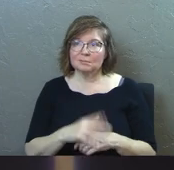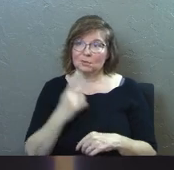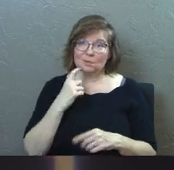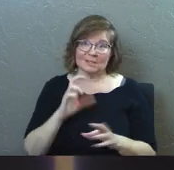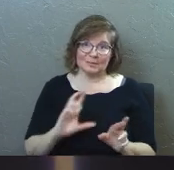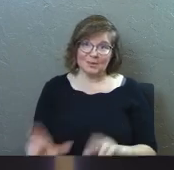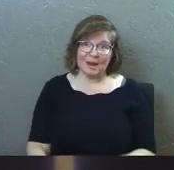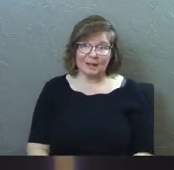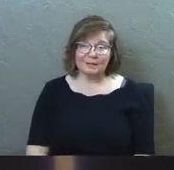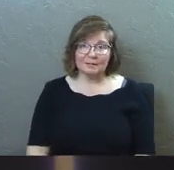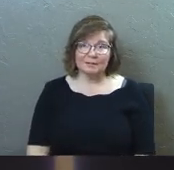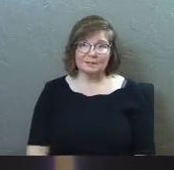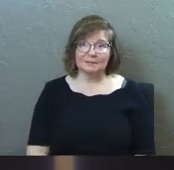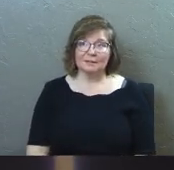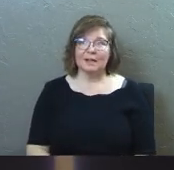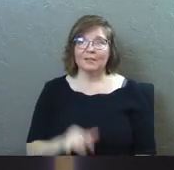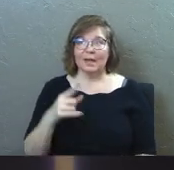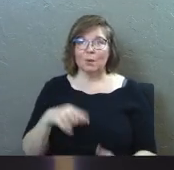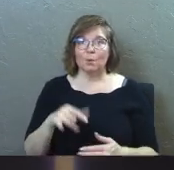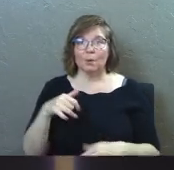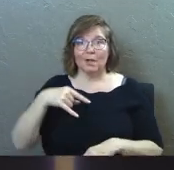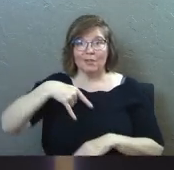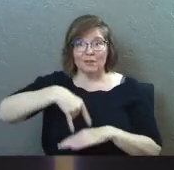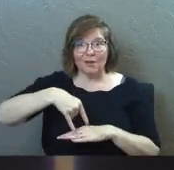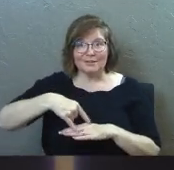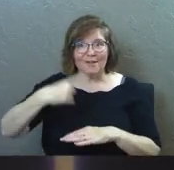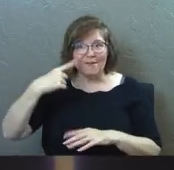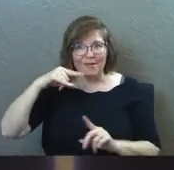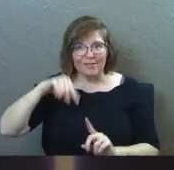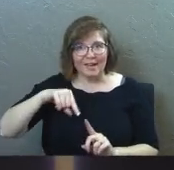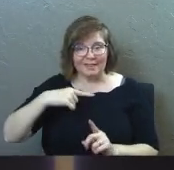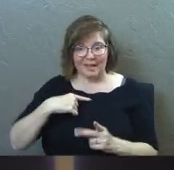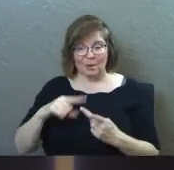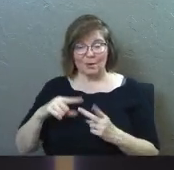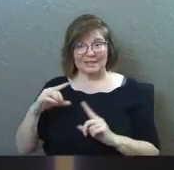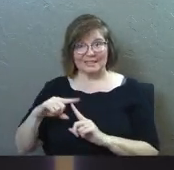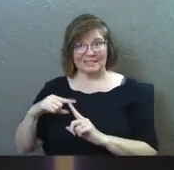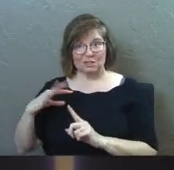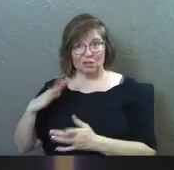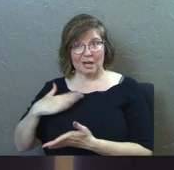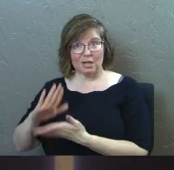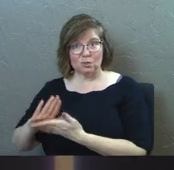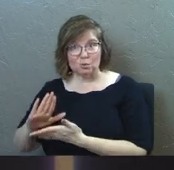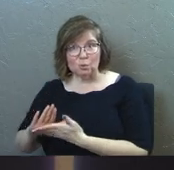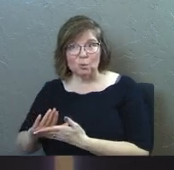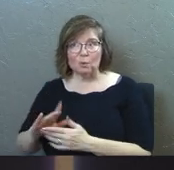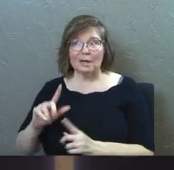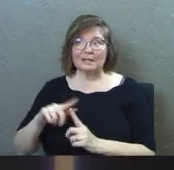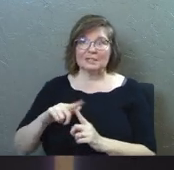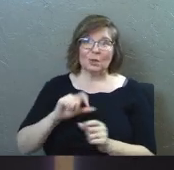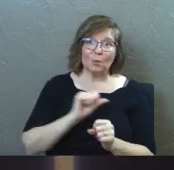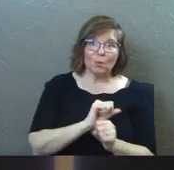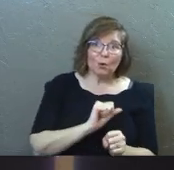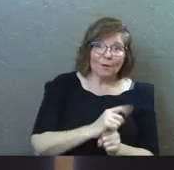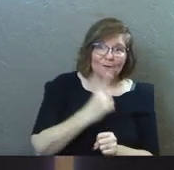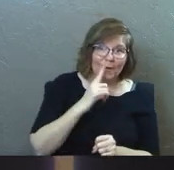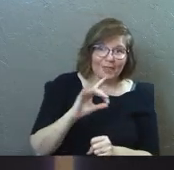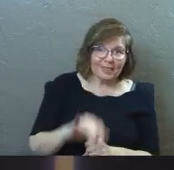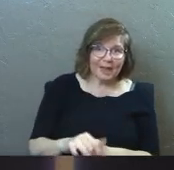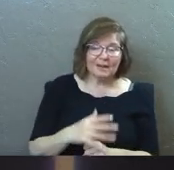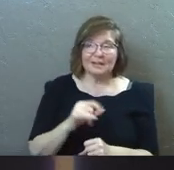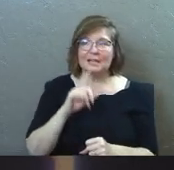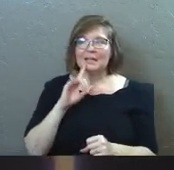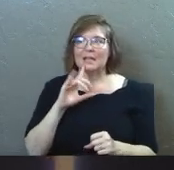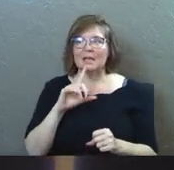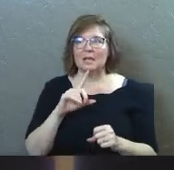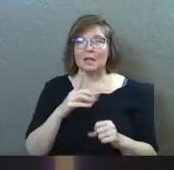you need to be ready. See, that's what the yard sign is. And that's what the t-shirt at school is. And that's what the t-shirt at work